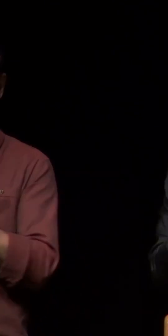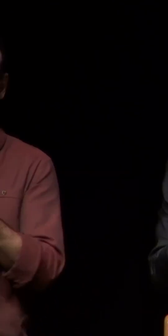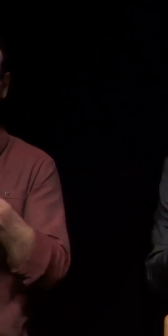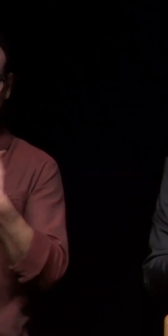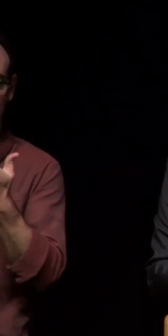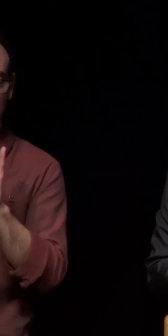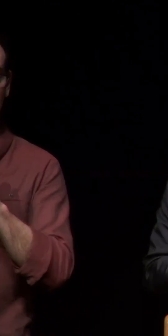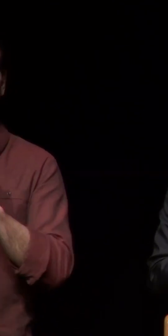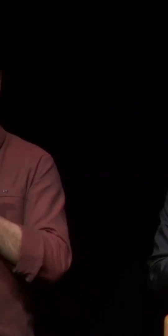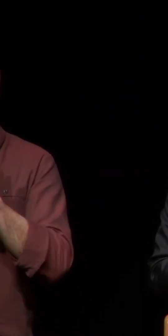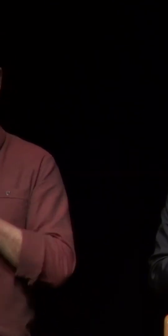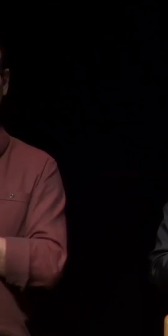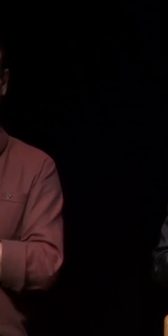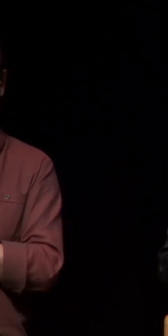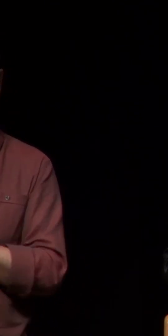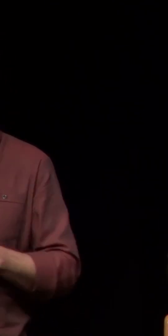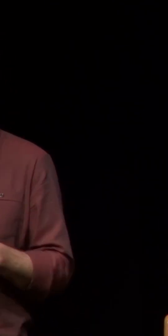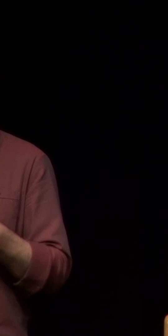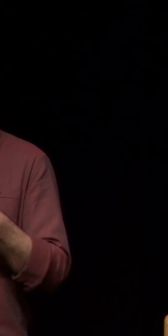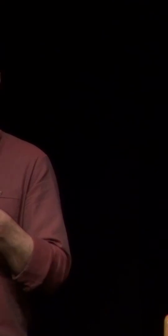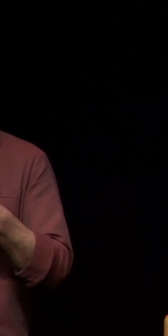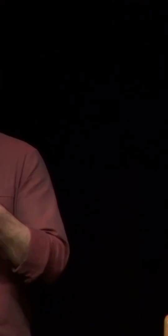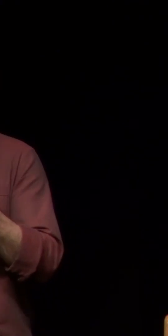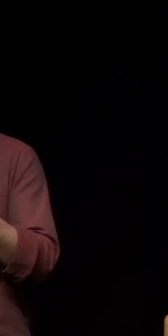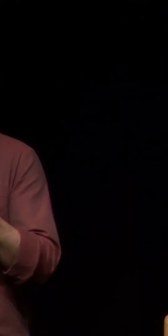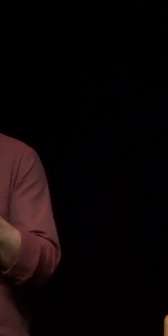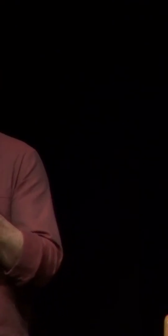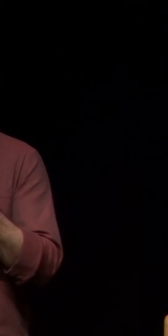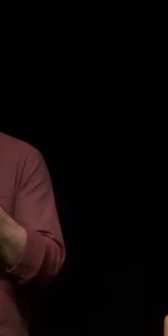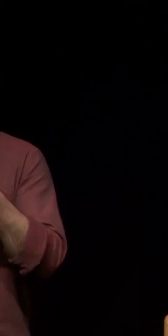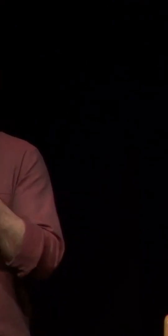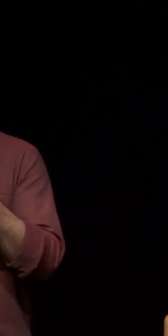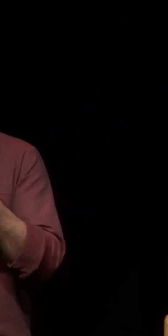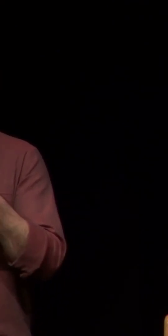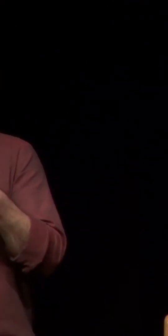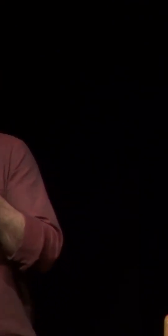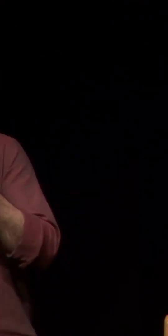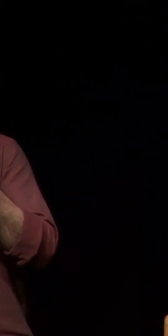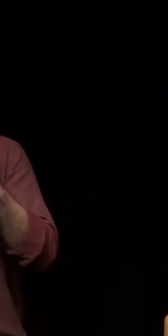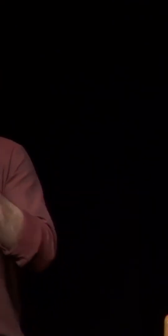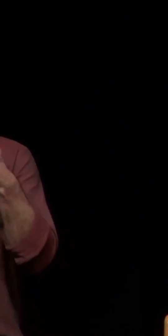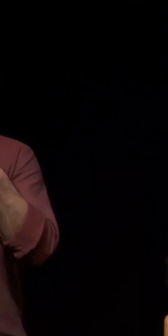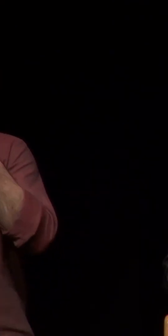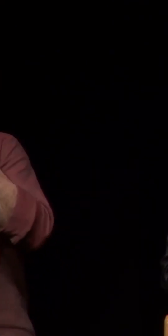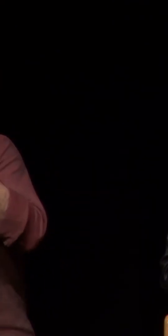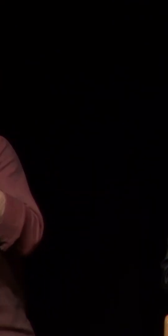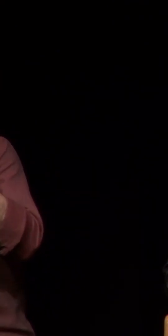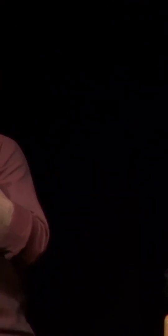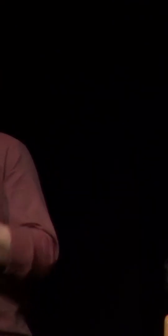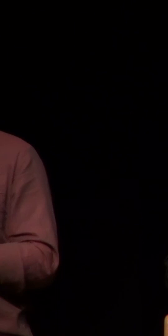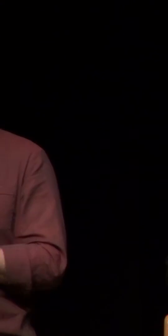They are not the only tool, but they are an important tool in advancing change. But continuing to have the